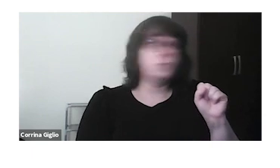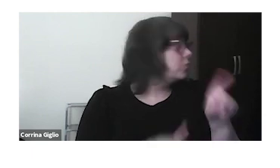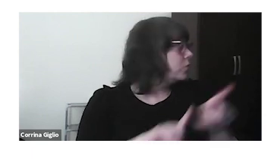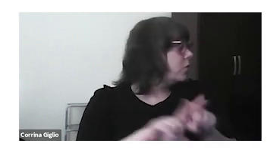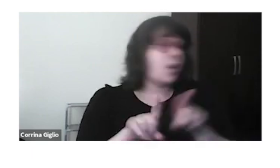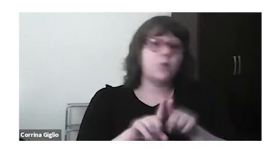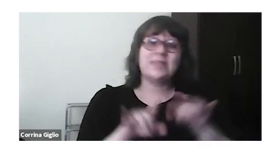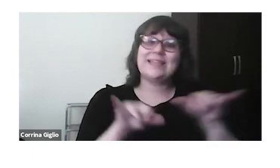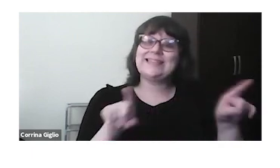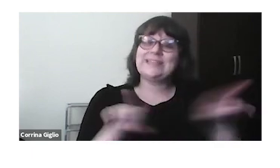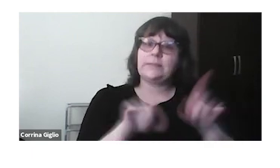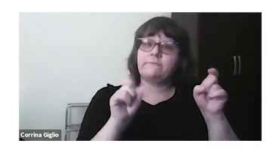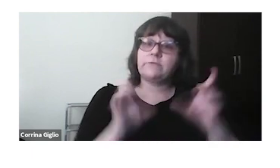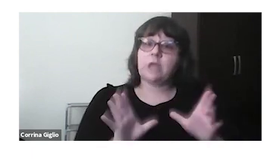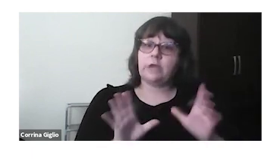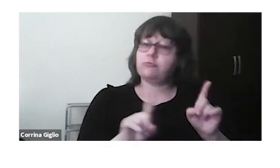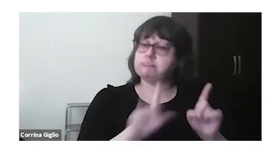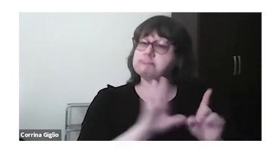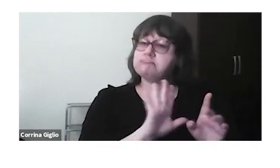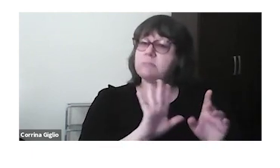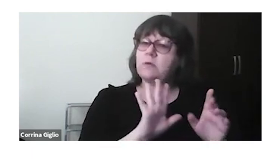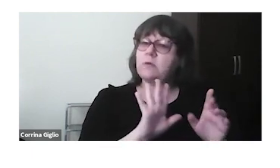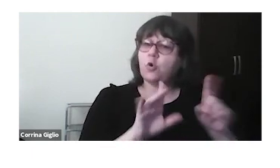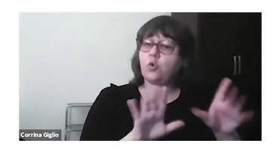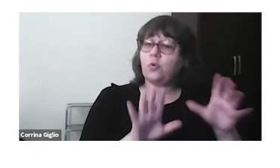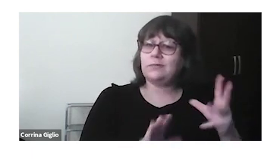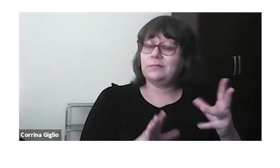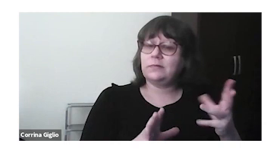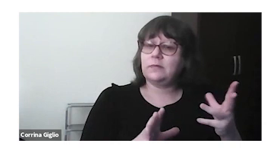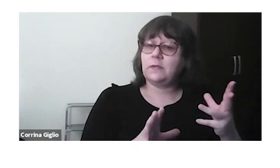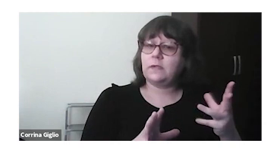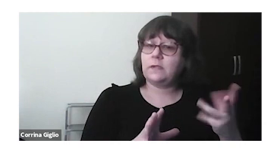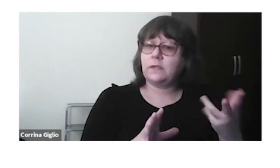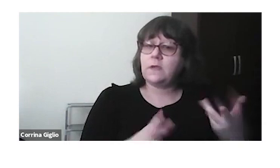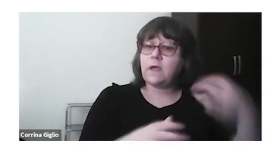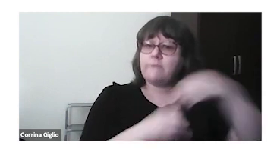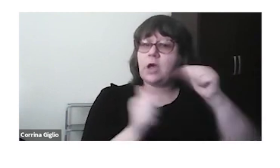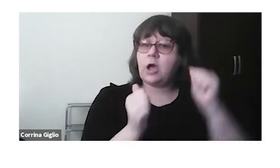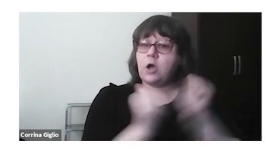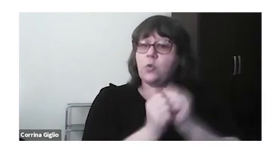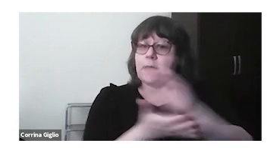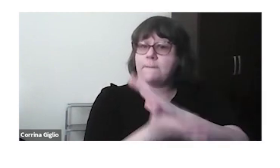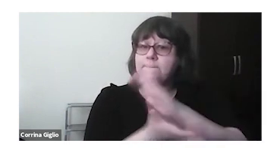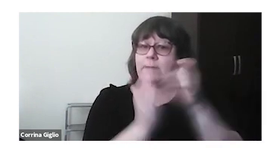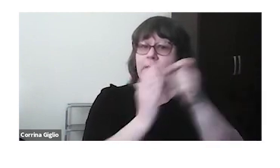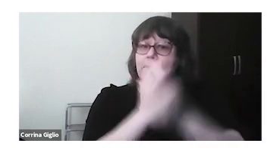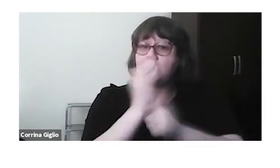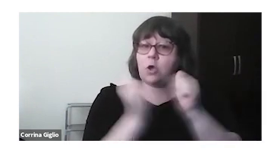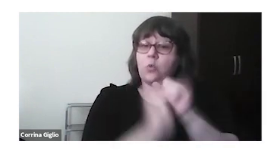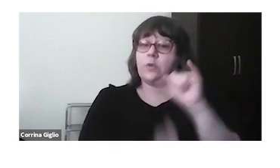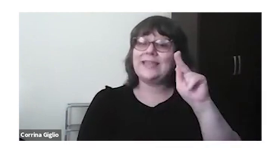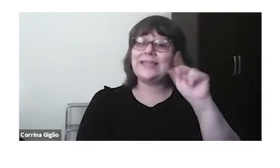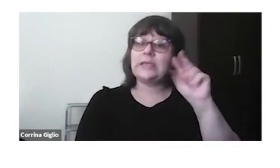He's the same photographer that did the infamous Paper magazine cover with Kim